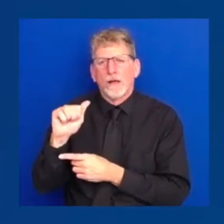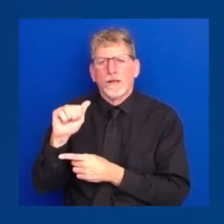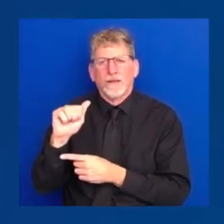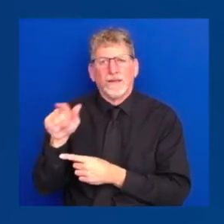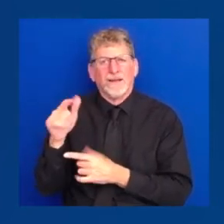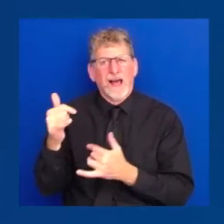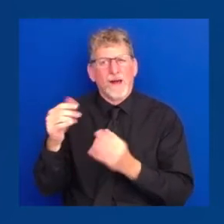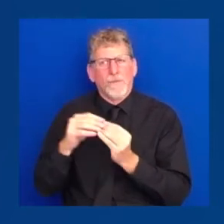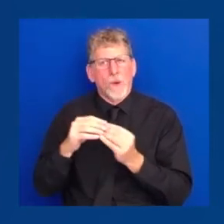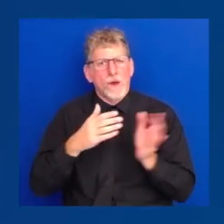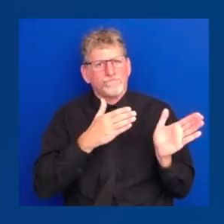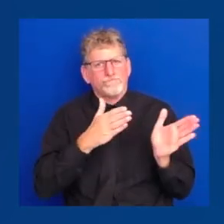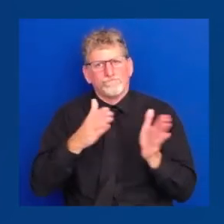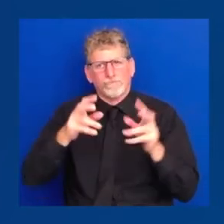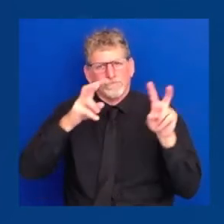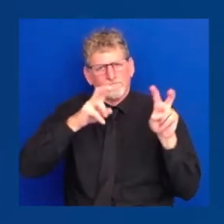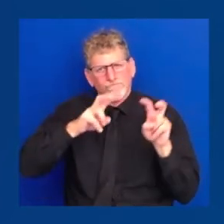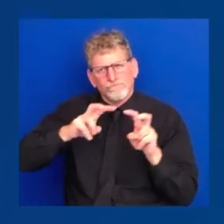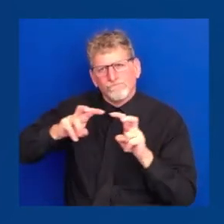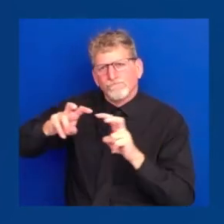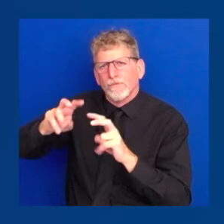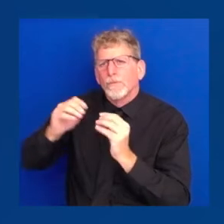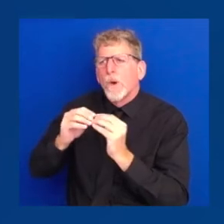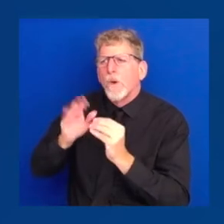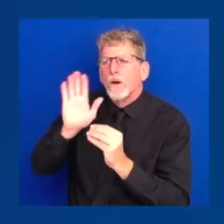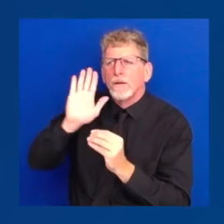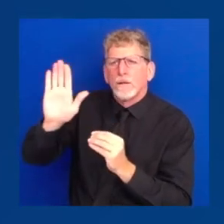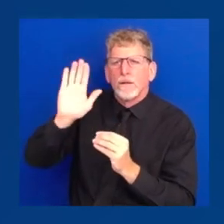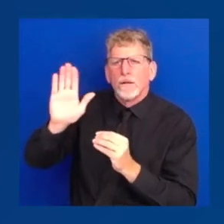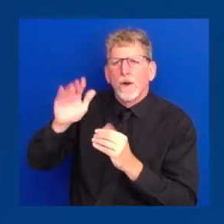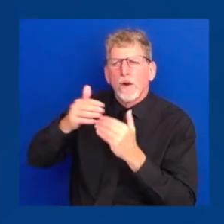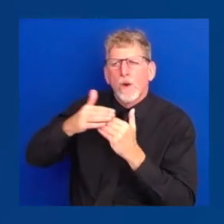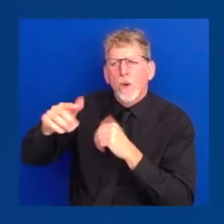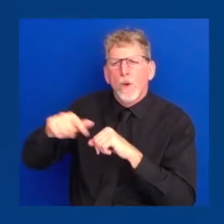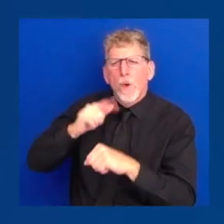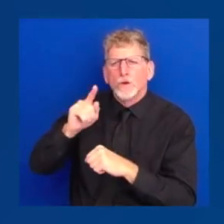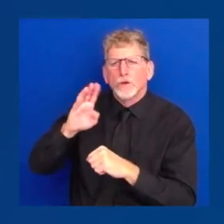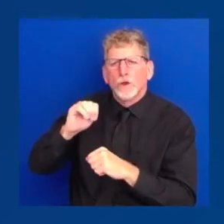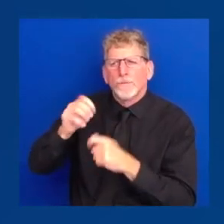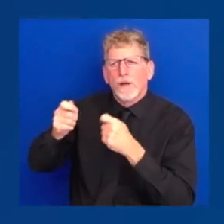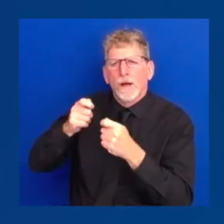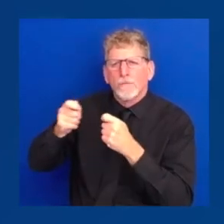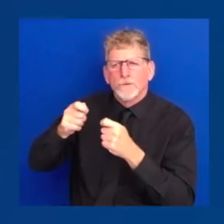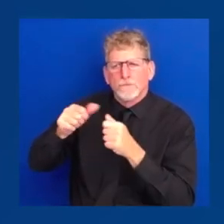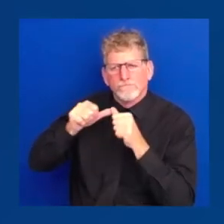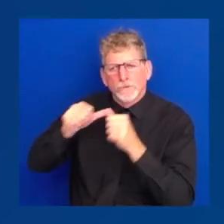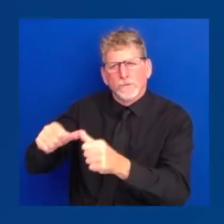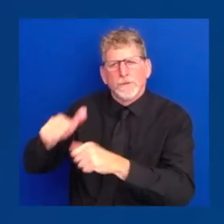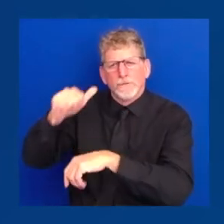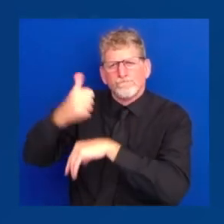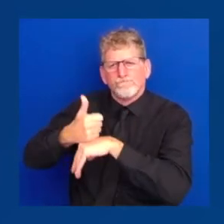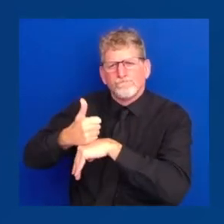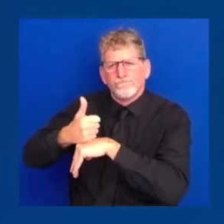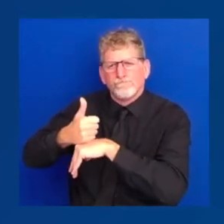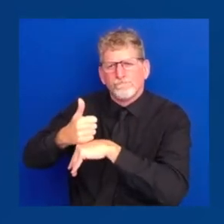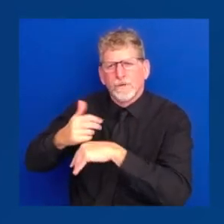primary management of COVID to HHS from the White House? Dr. Walensky? Yeah, great.